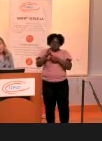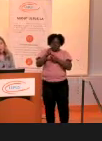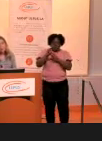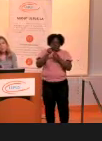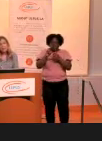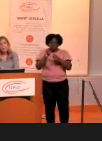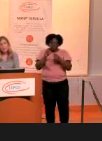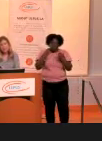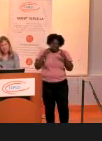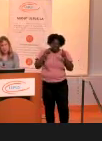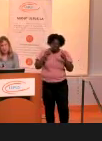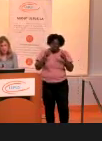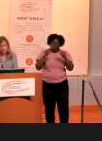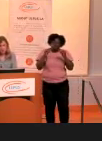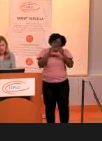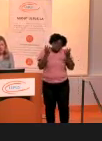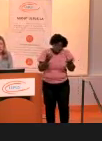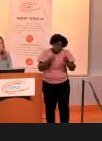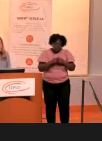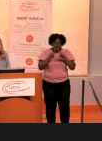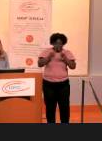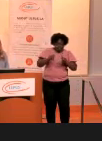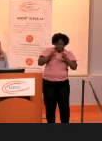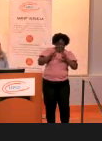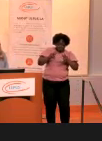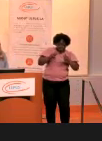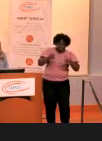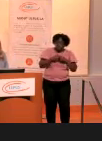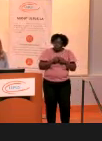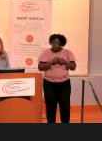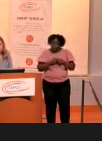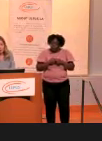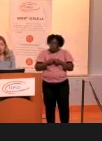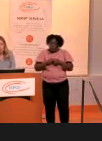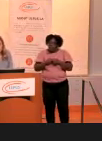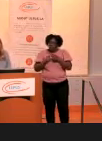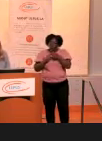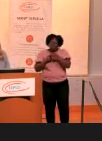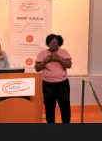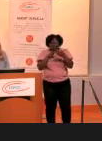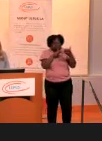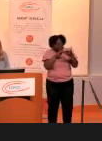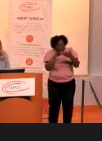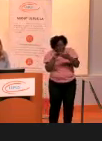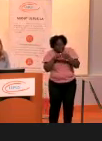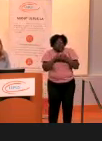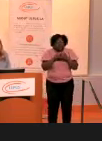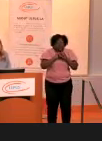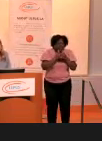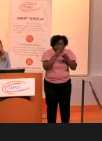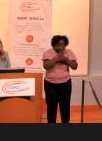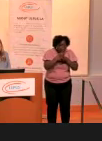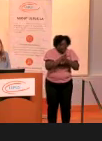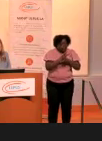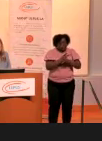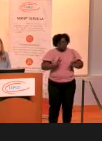But because of these couple of studies, the initial approach to treating lupus kidney disease was